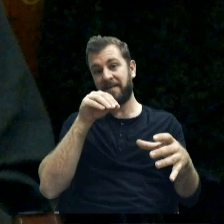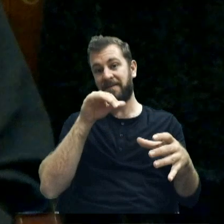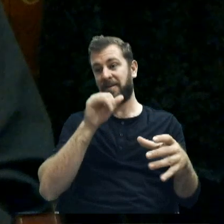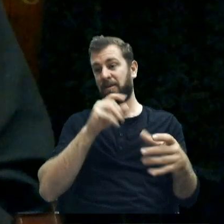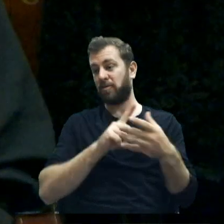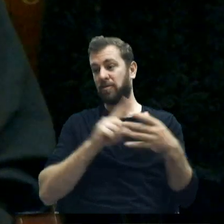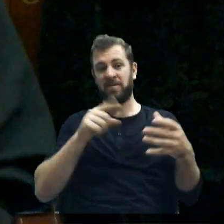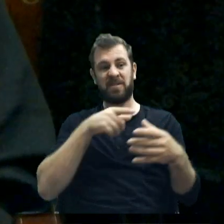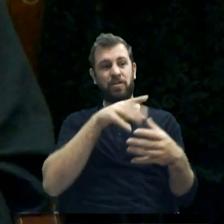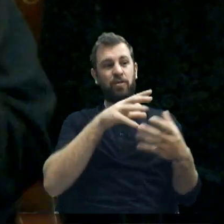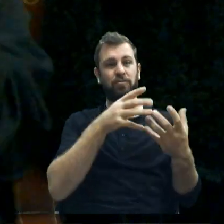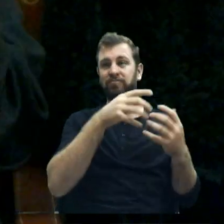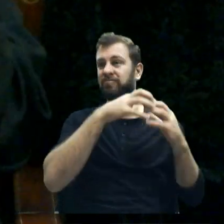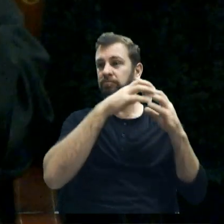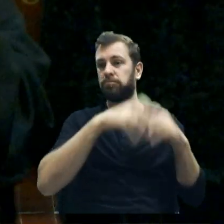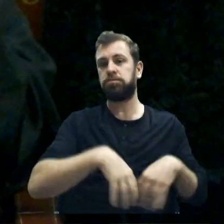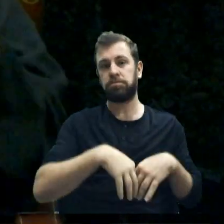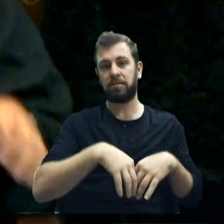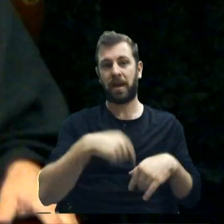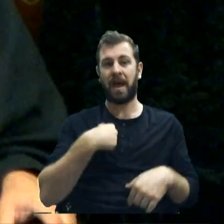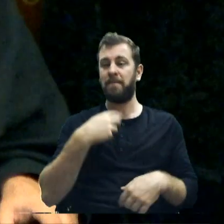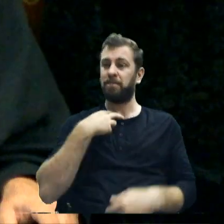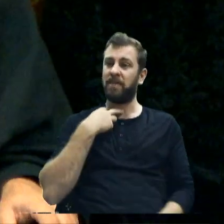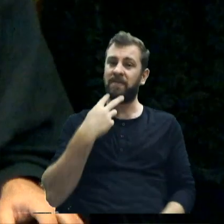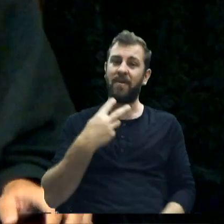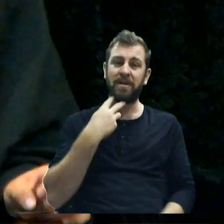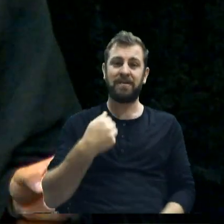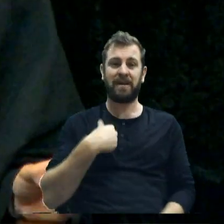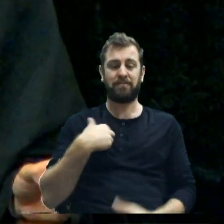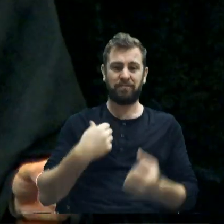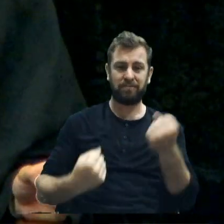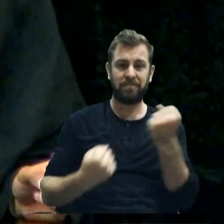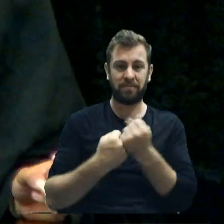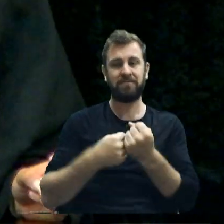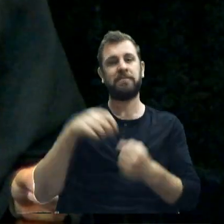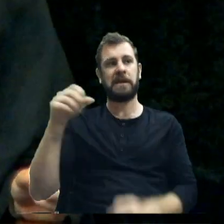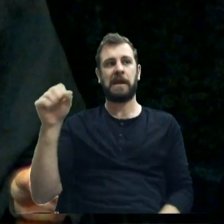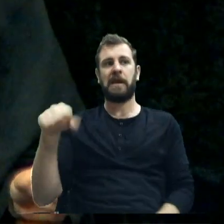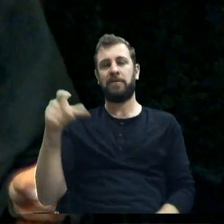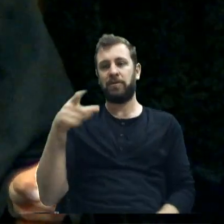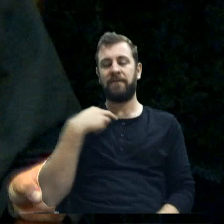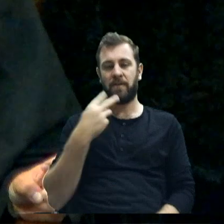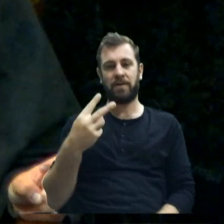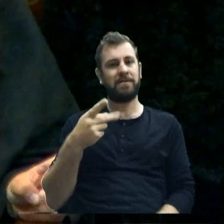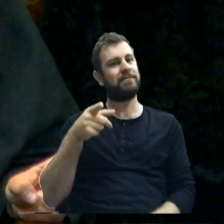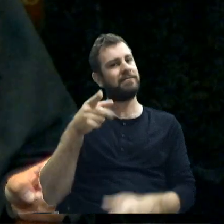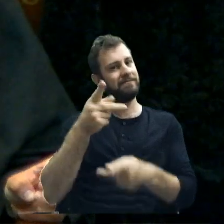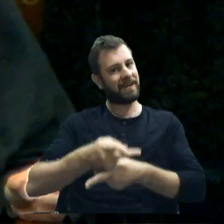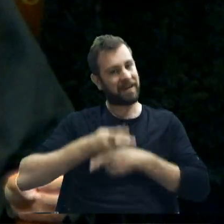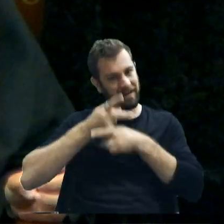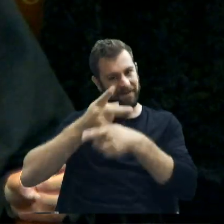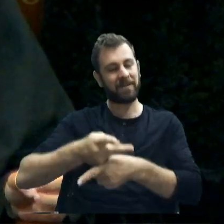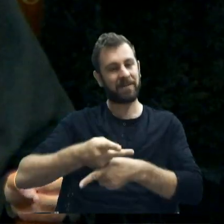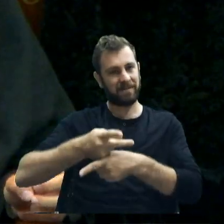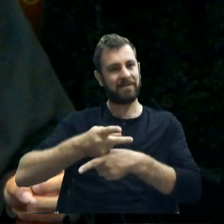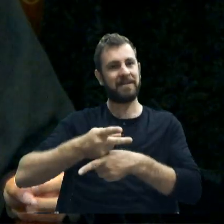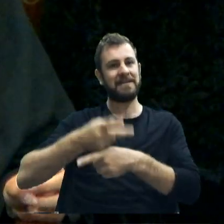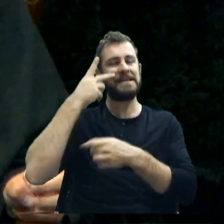Mawlana. I'm the voice. Yeah, you're the voice. Be careful. I've seen